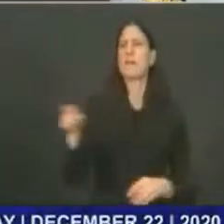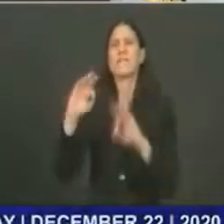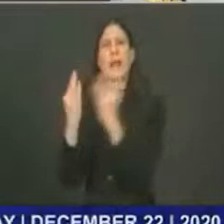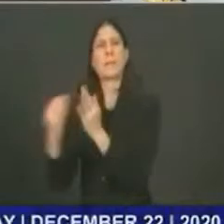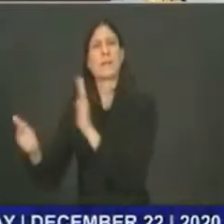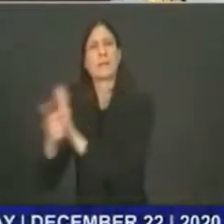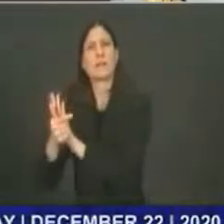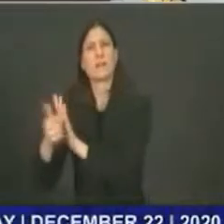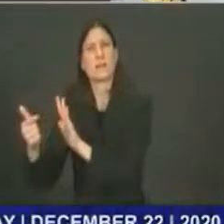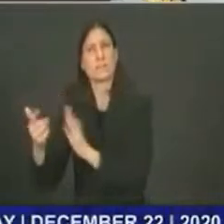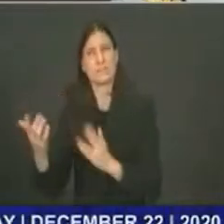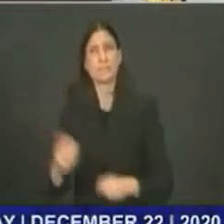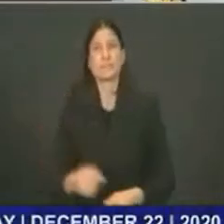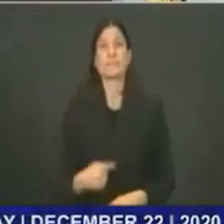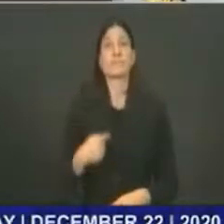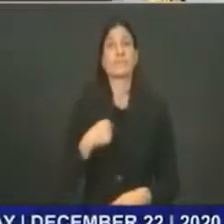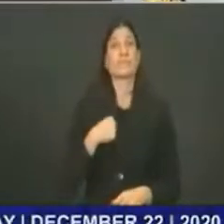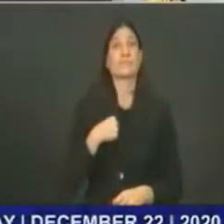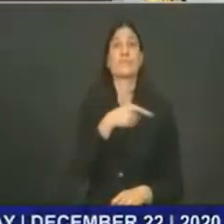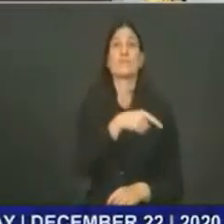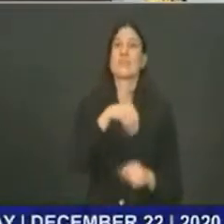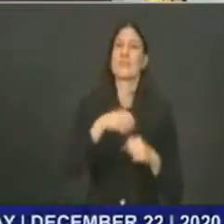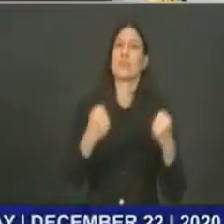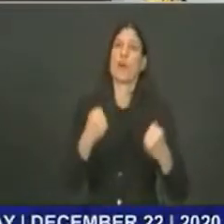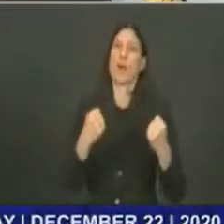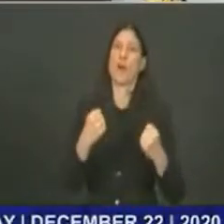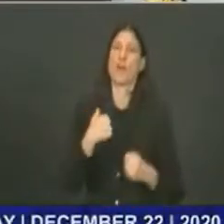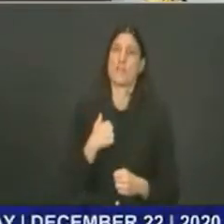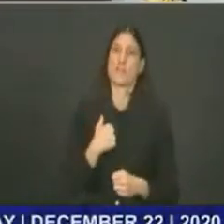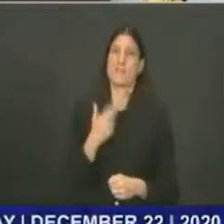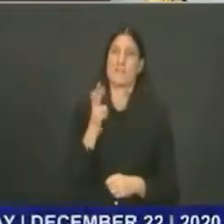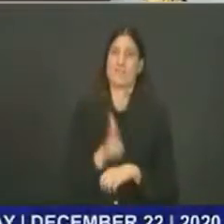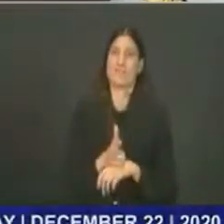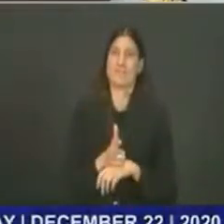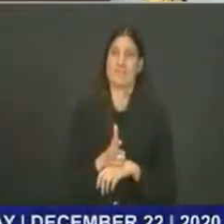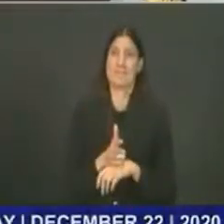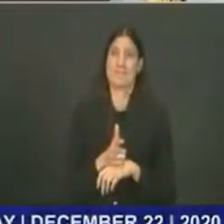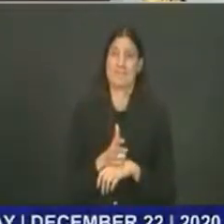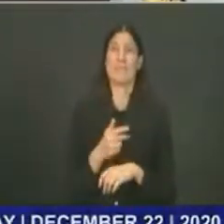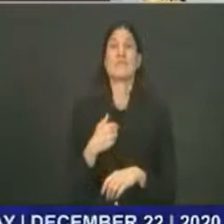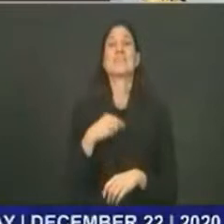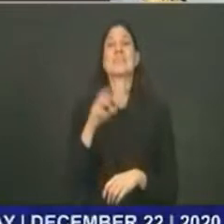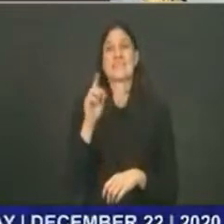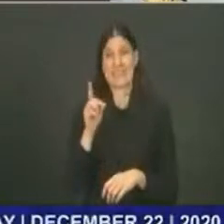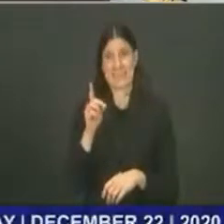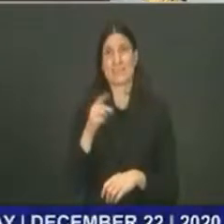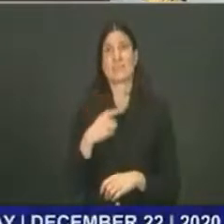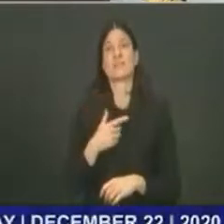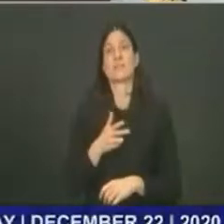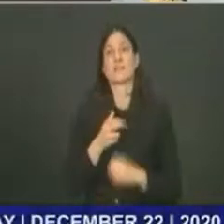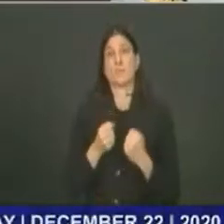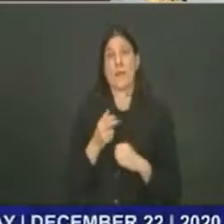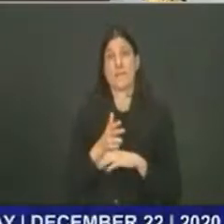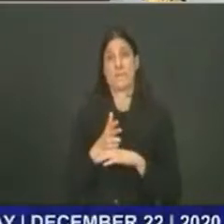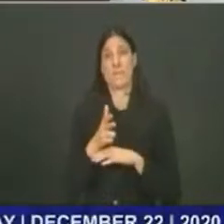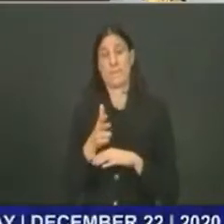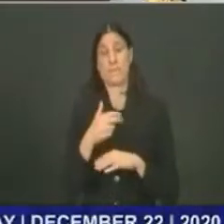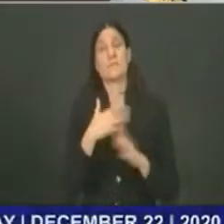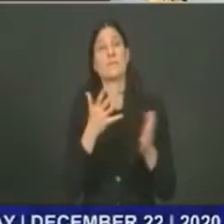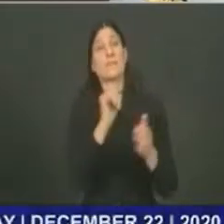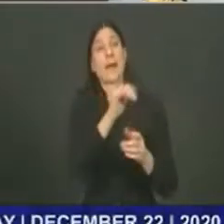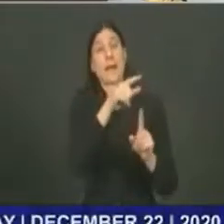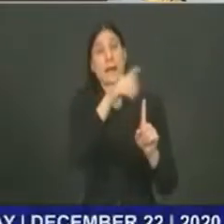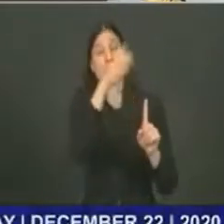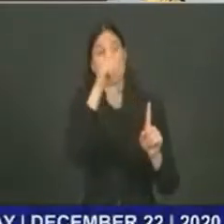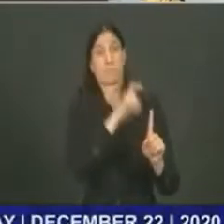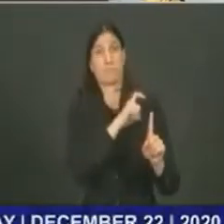actually at the funeral. I did speak to the widow a week ago, who is understandably devastated. By